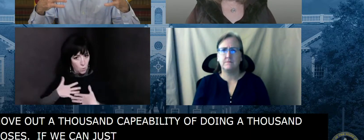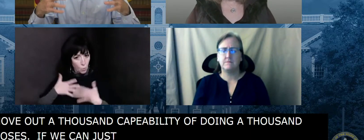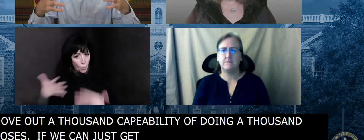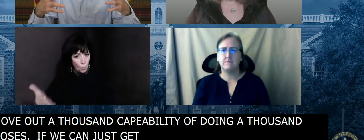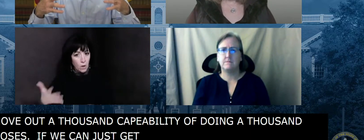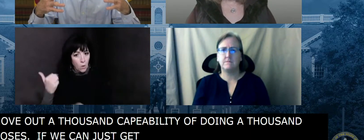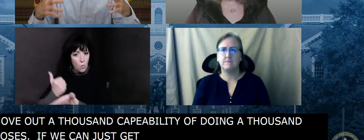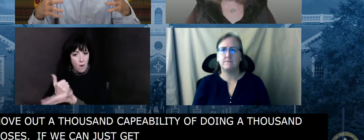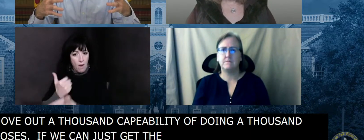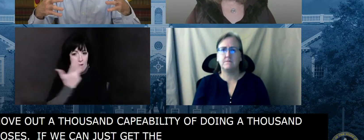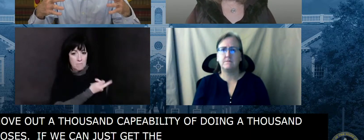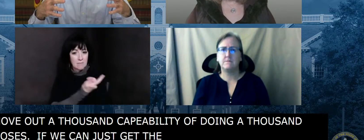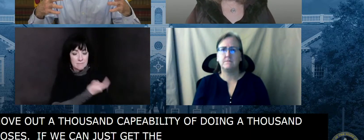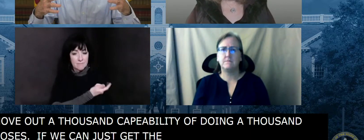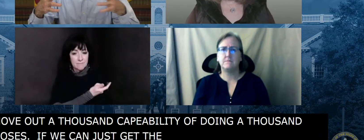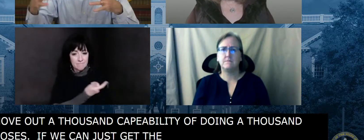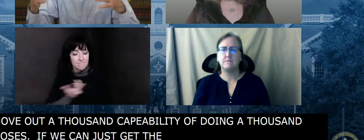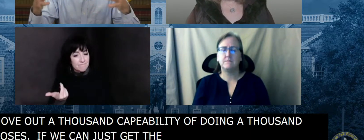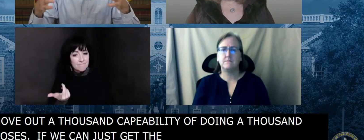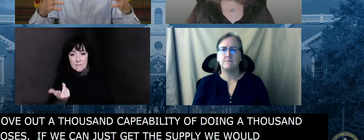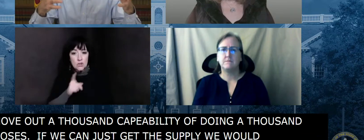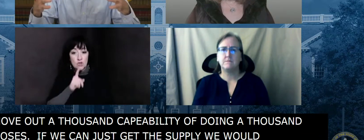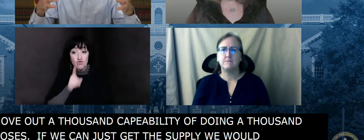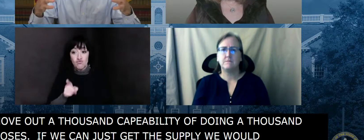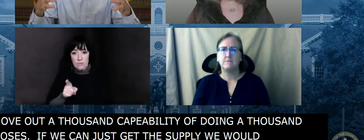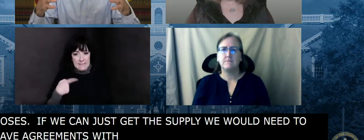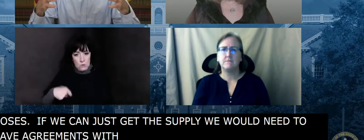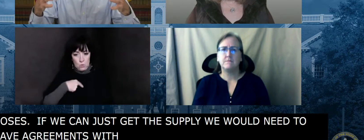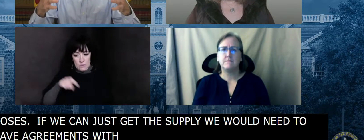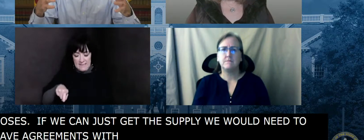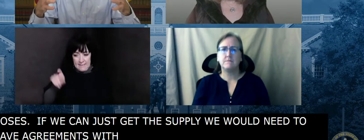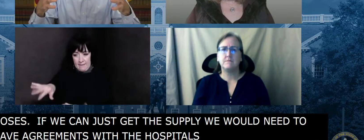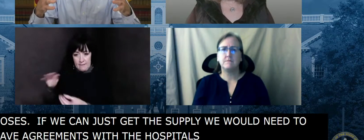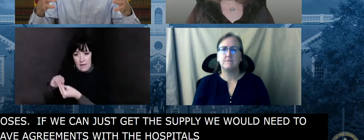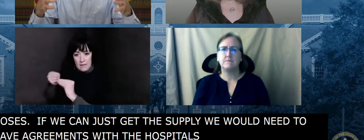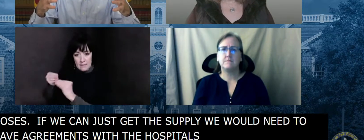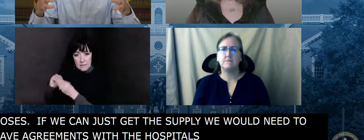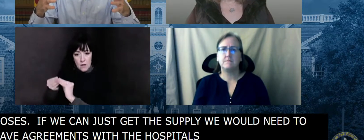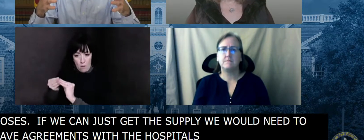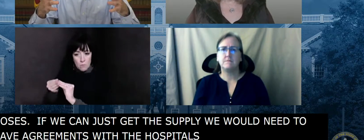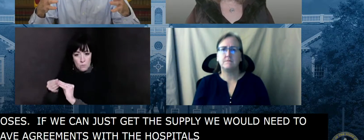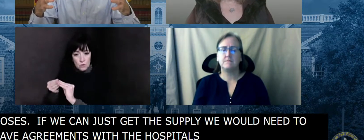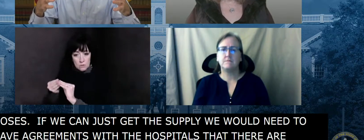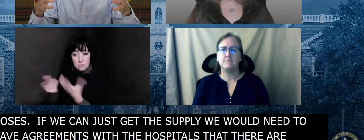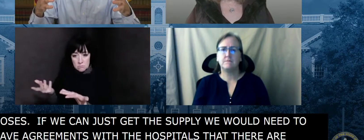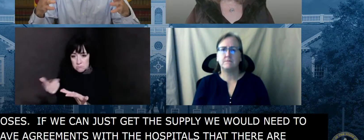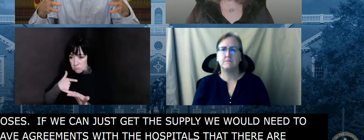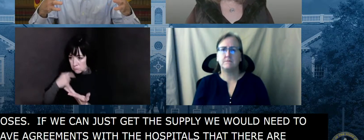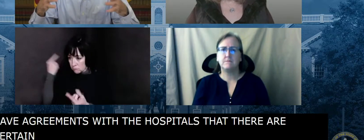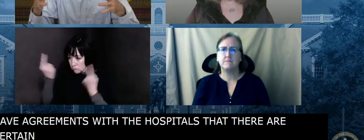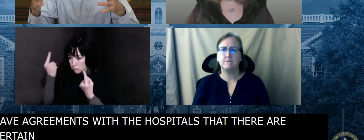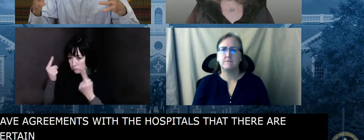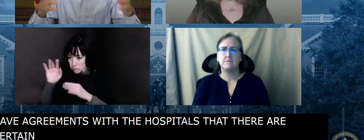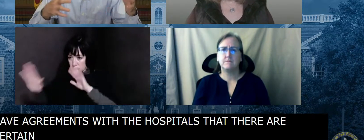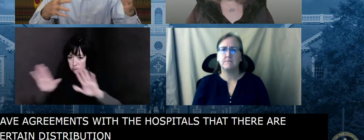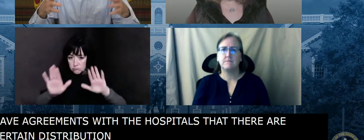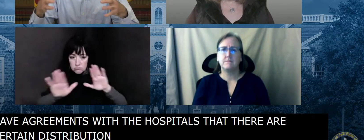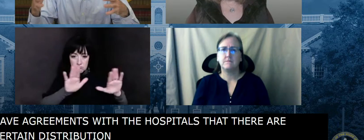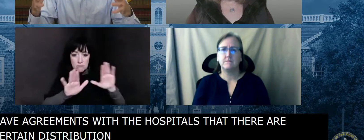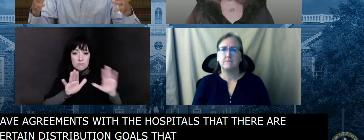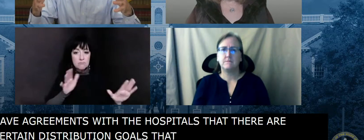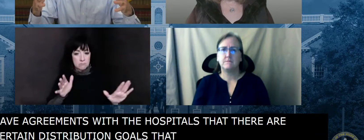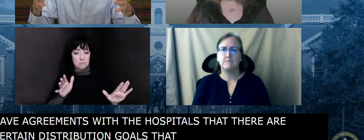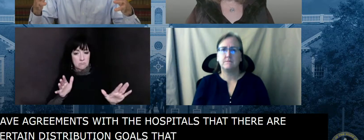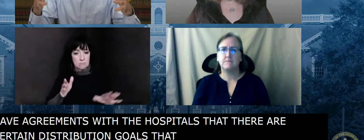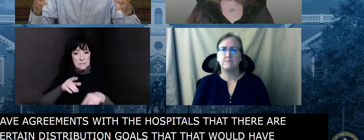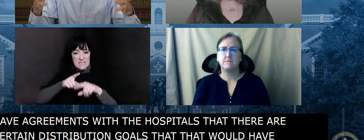would need to have agreements with the hospitals that there's certain distribution goals that they'd have to meet with respect to geographic and